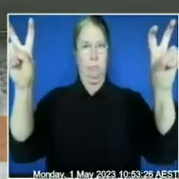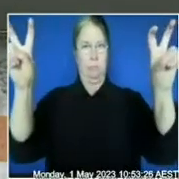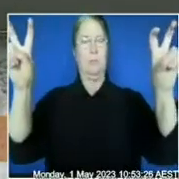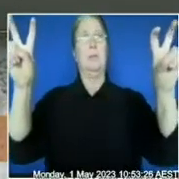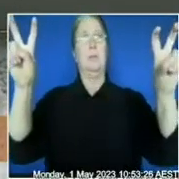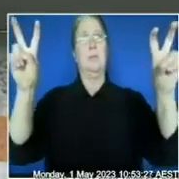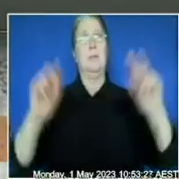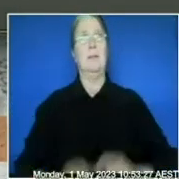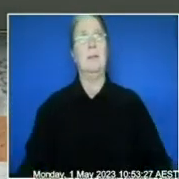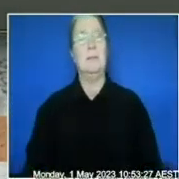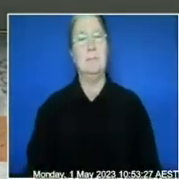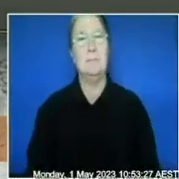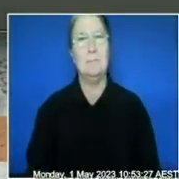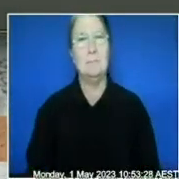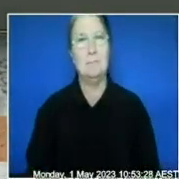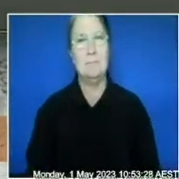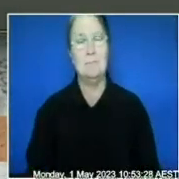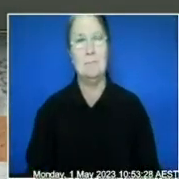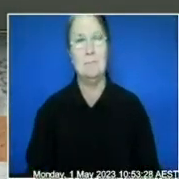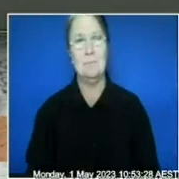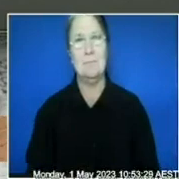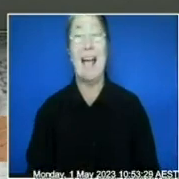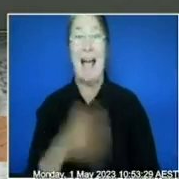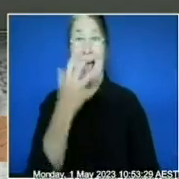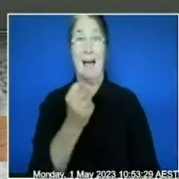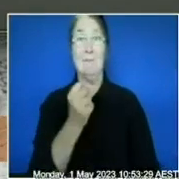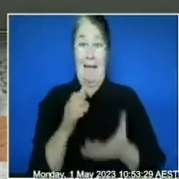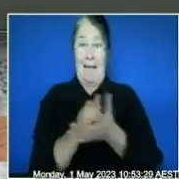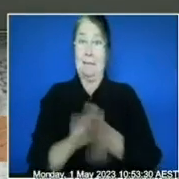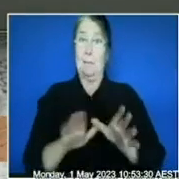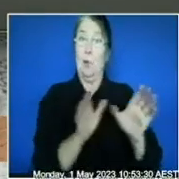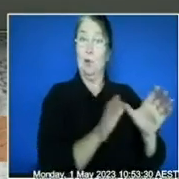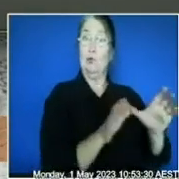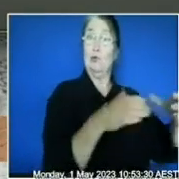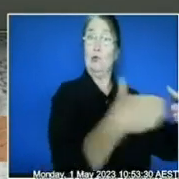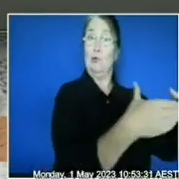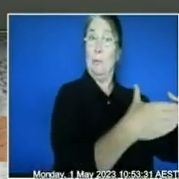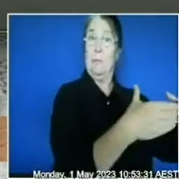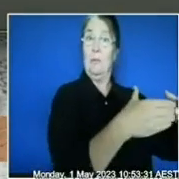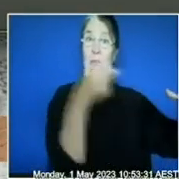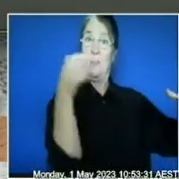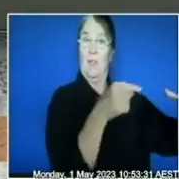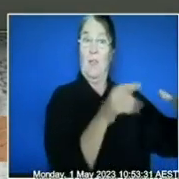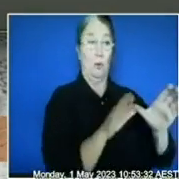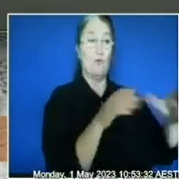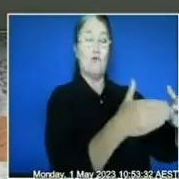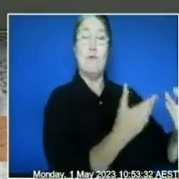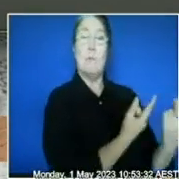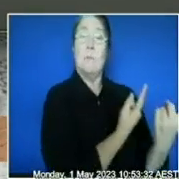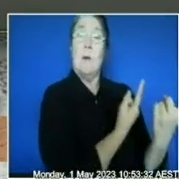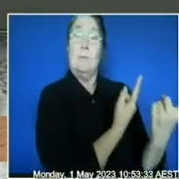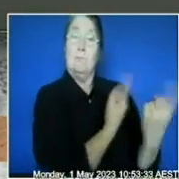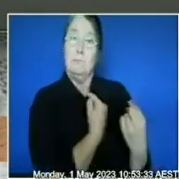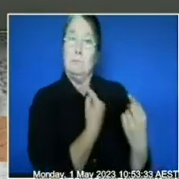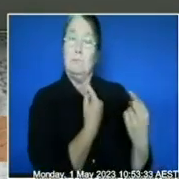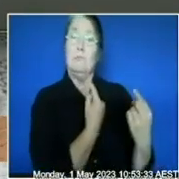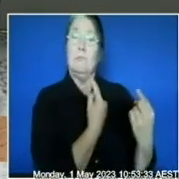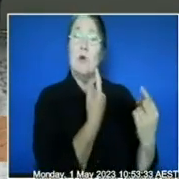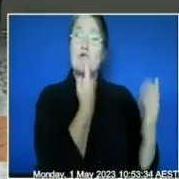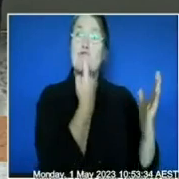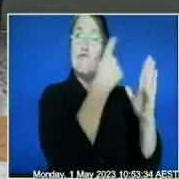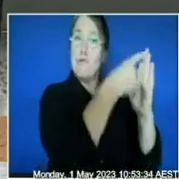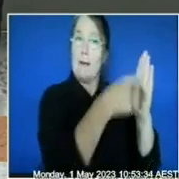in relation to the public health first response, which is set out here, was